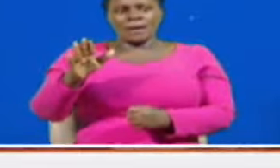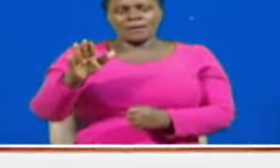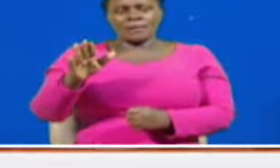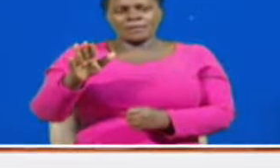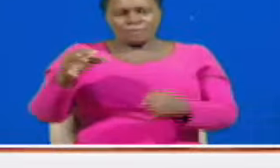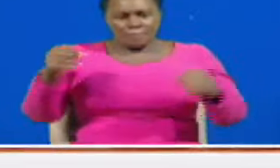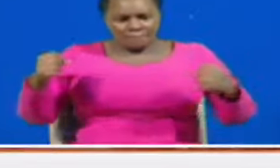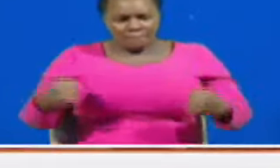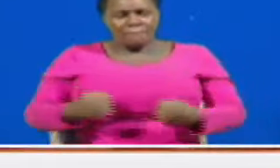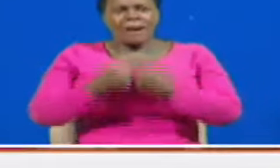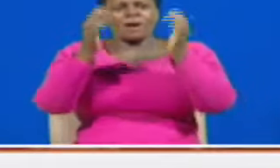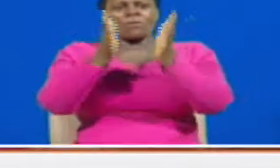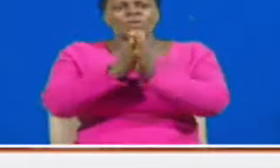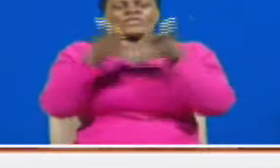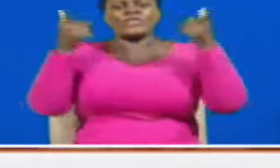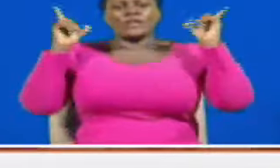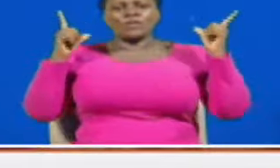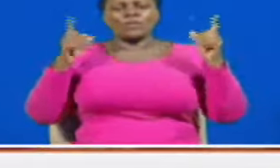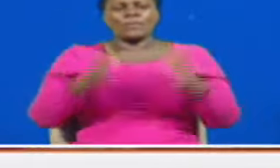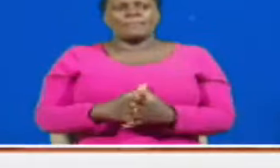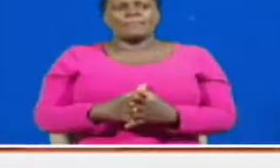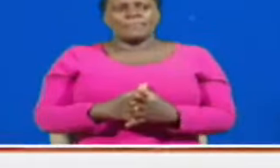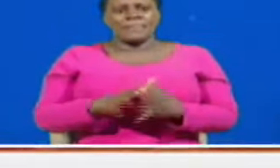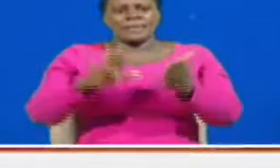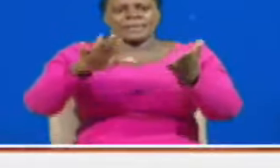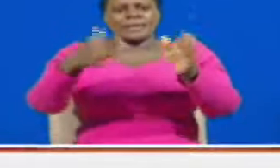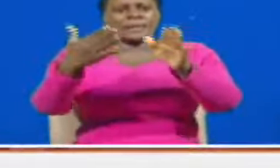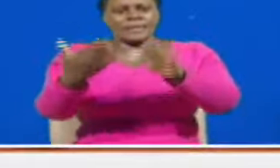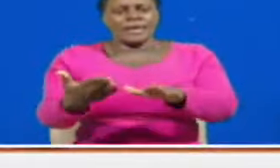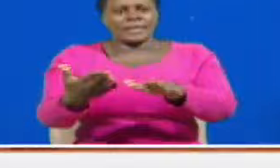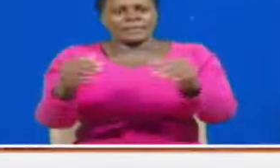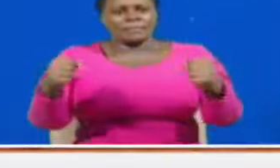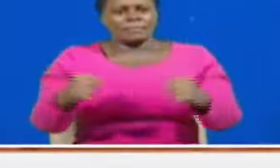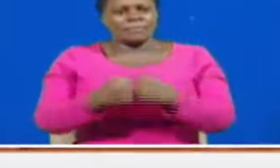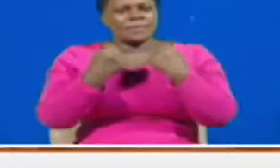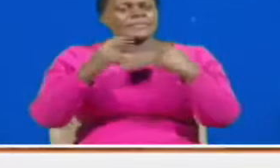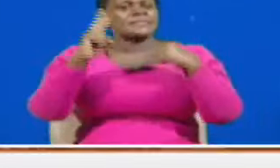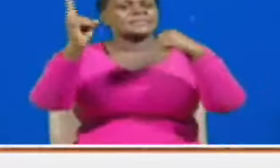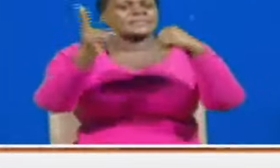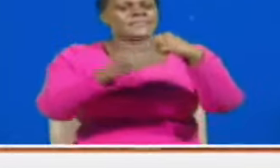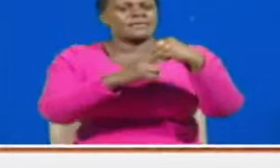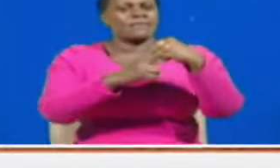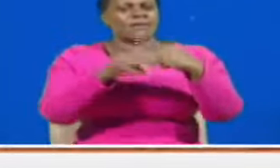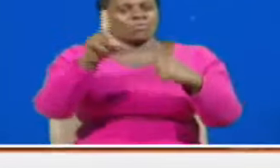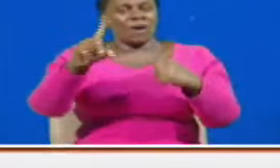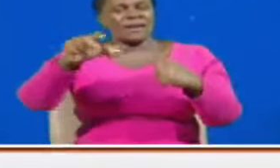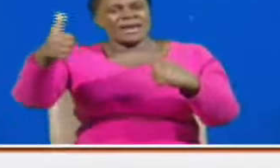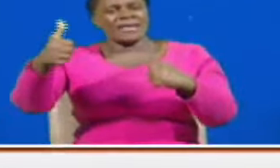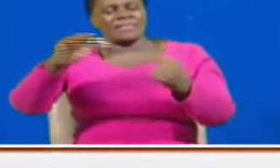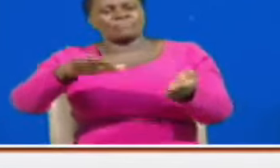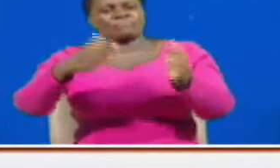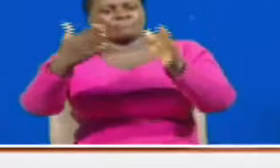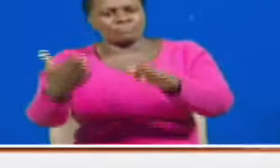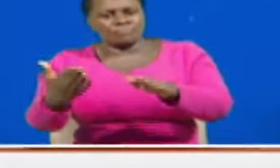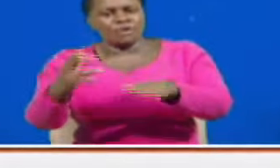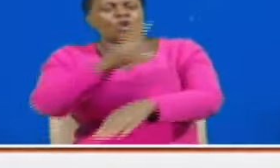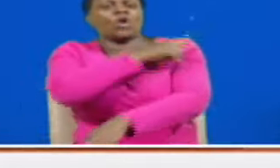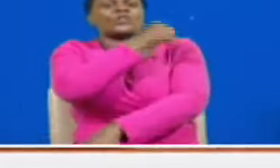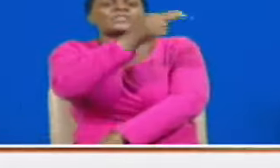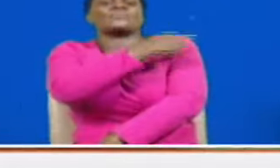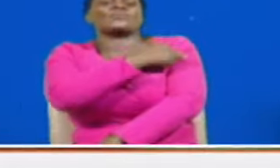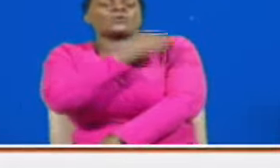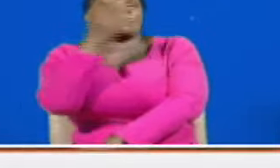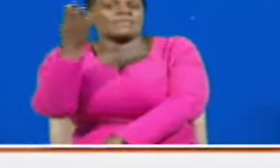Probox, collided with a trailer. The number of fatalities in the accident rose to seven after one of the survivors died today while